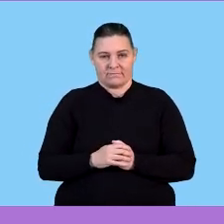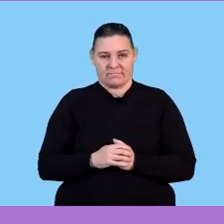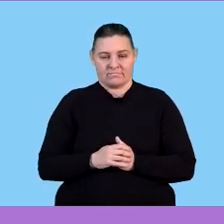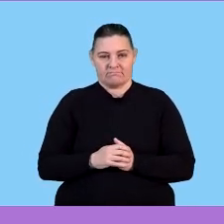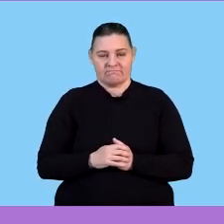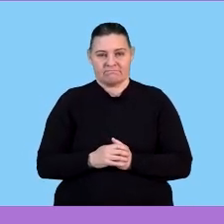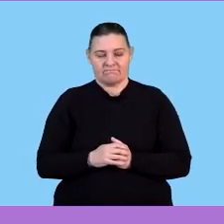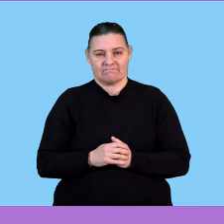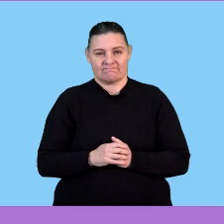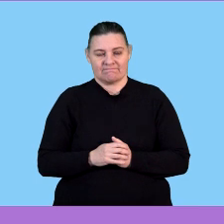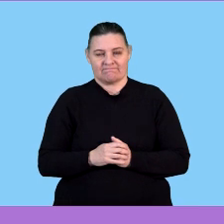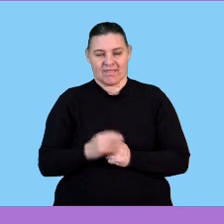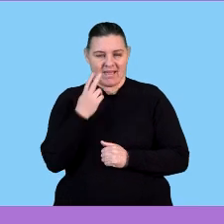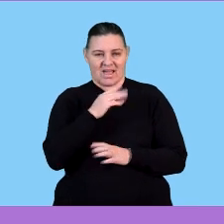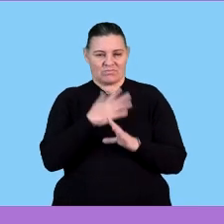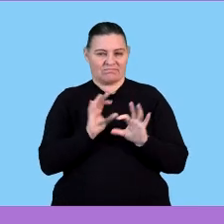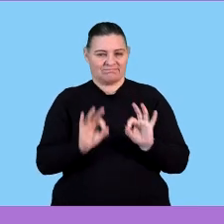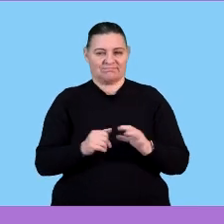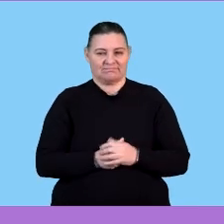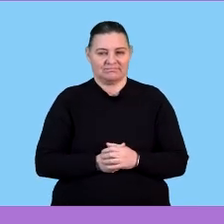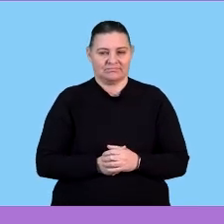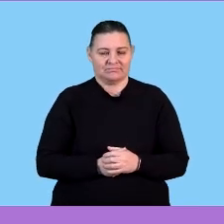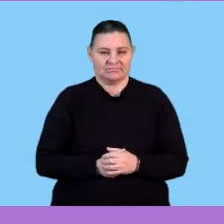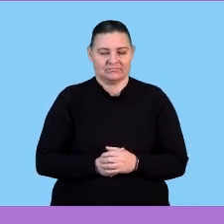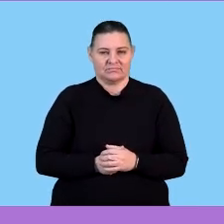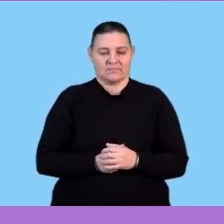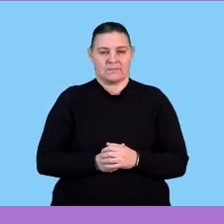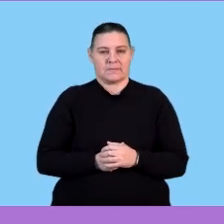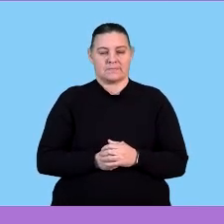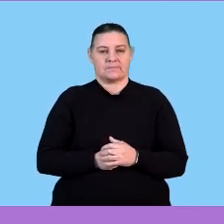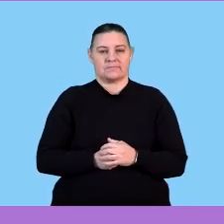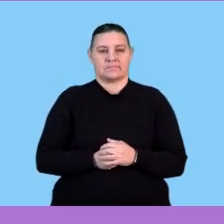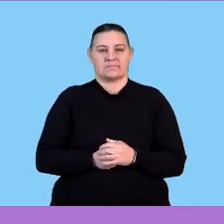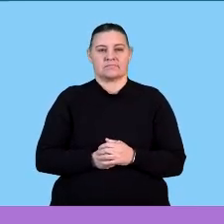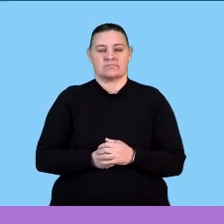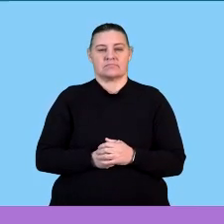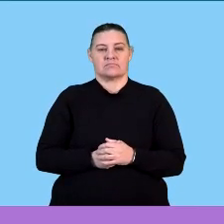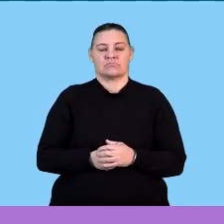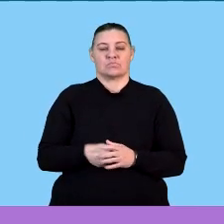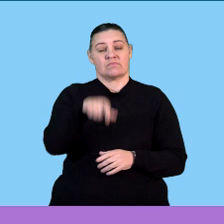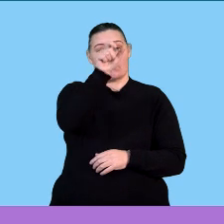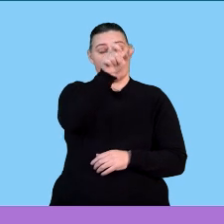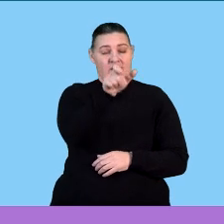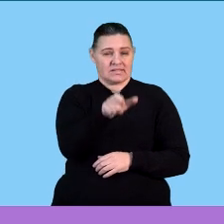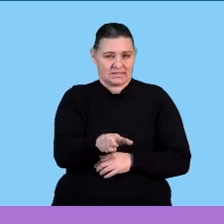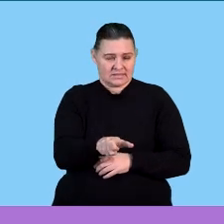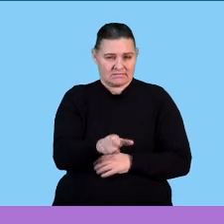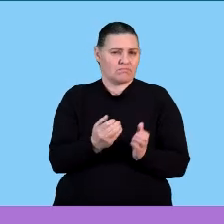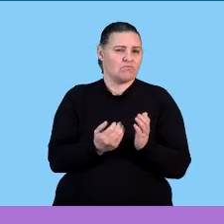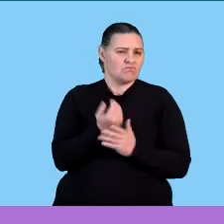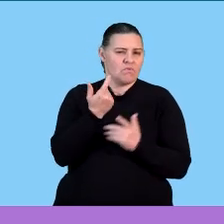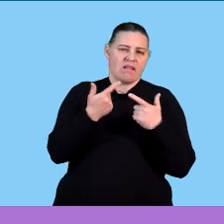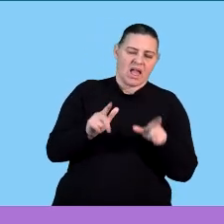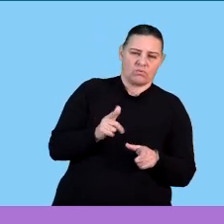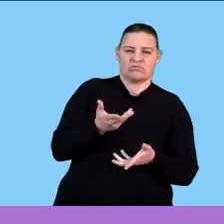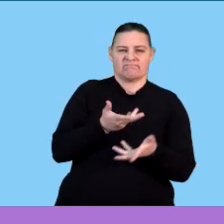millimeters. We go, nice work. All right, let's move along. So, the new words